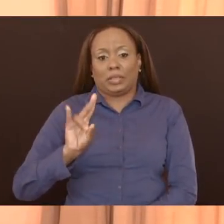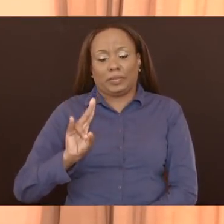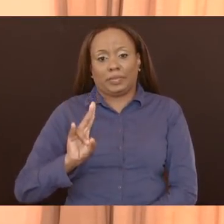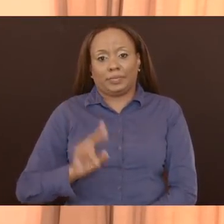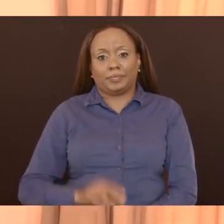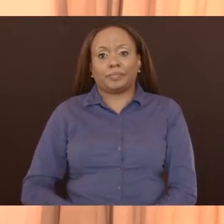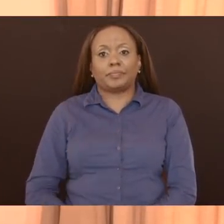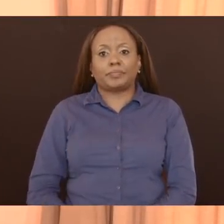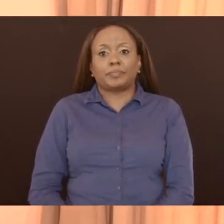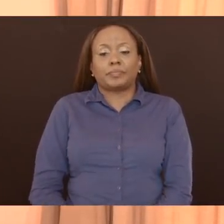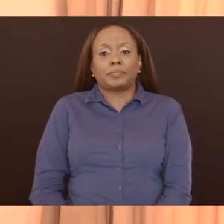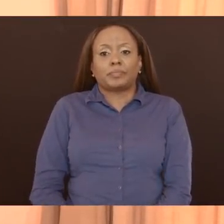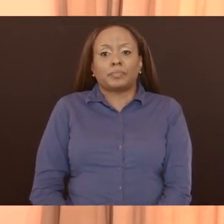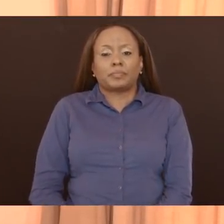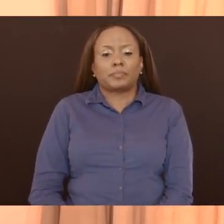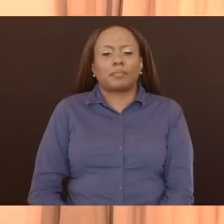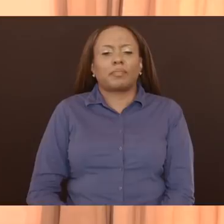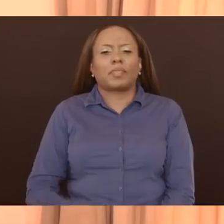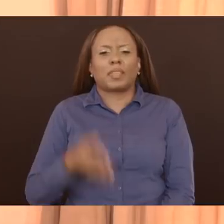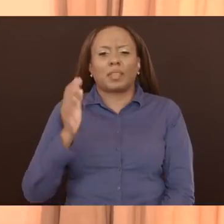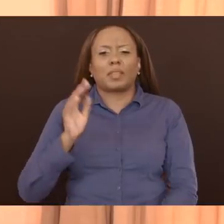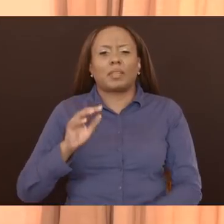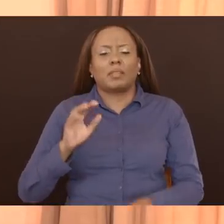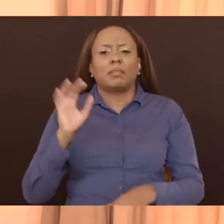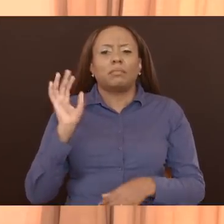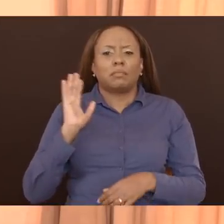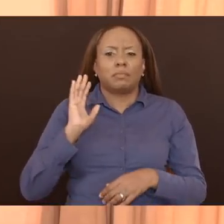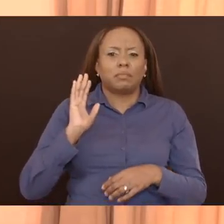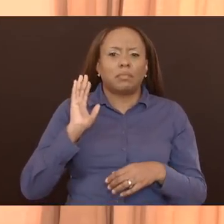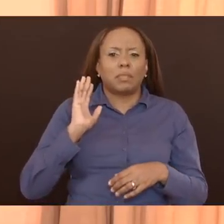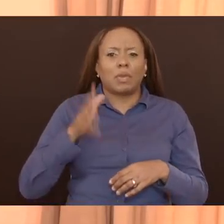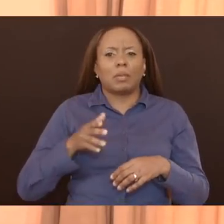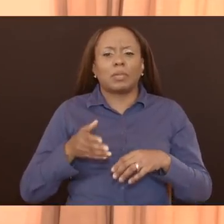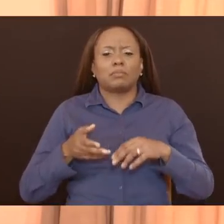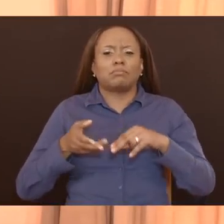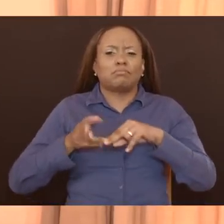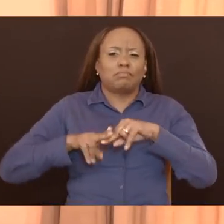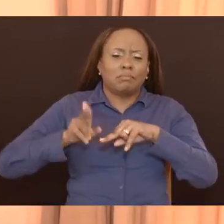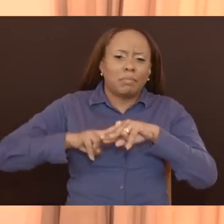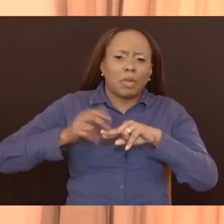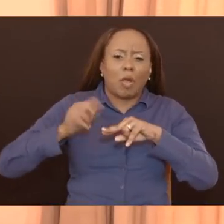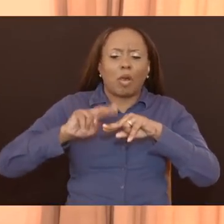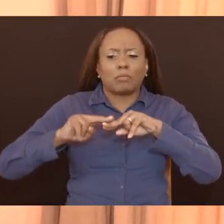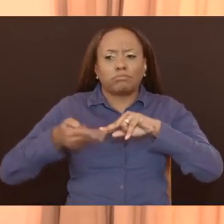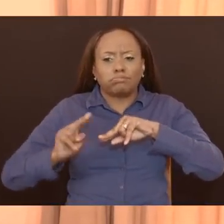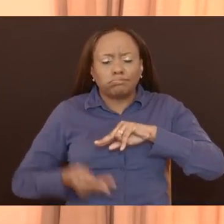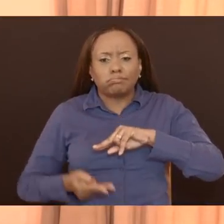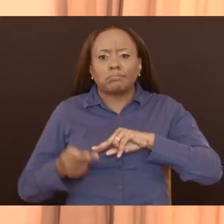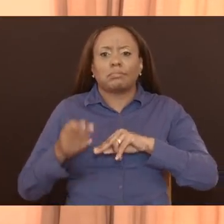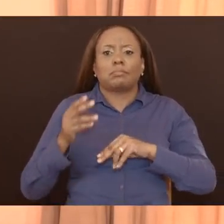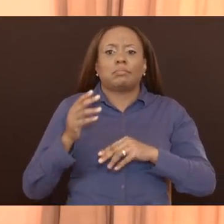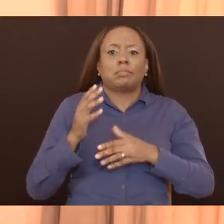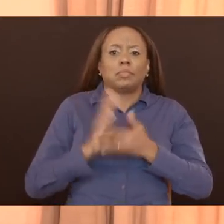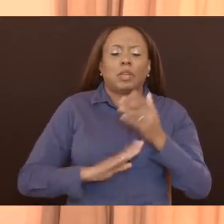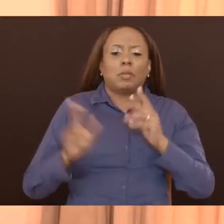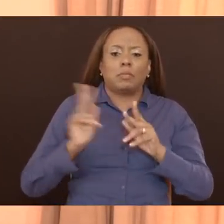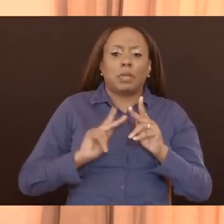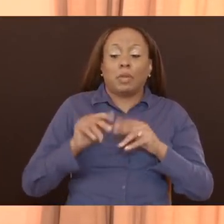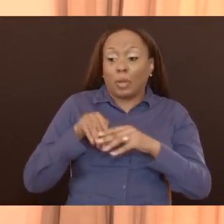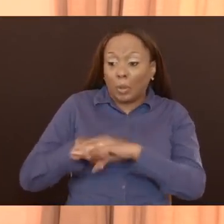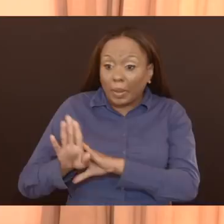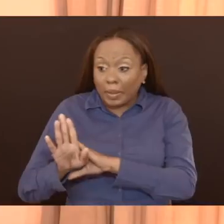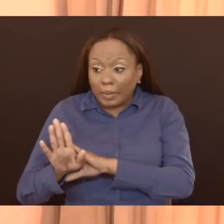That number obviously will change, and we must get accustomed to the changes in the numbers, because persons are